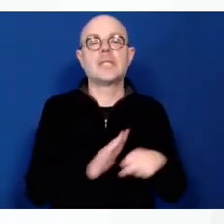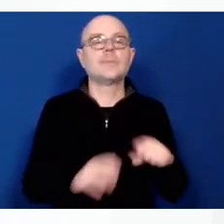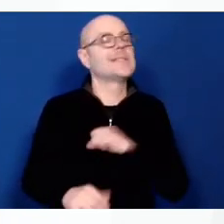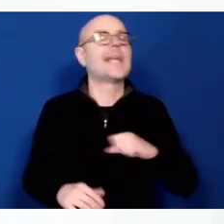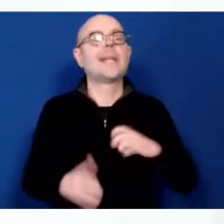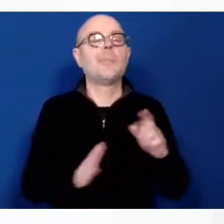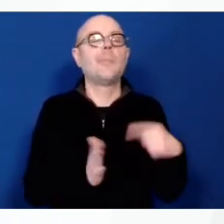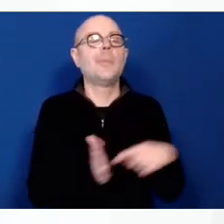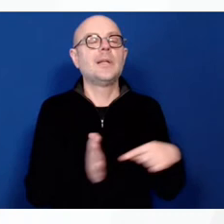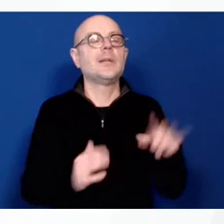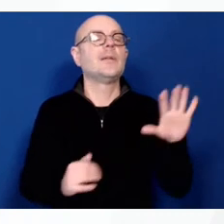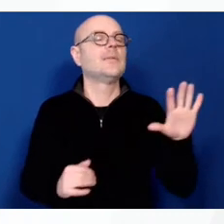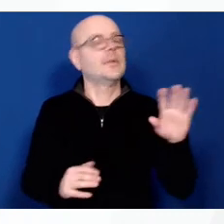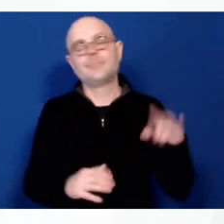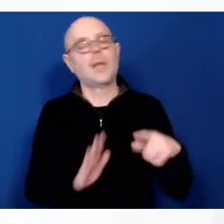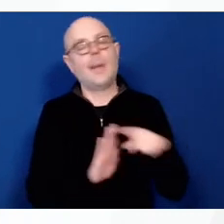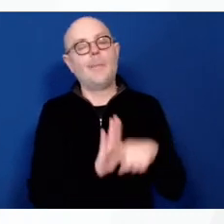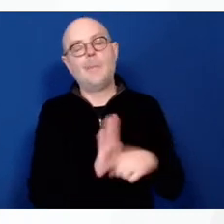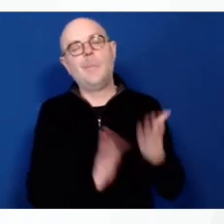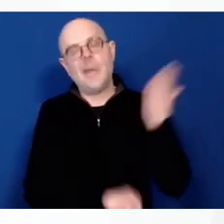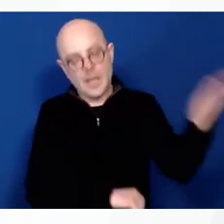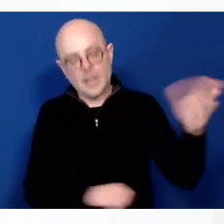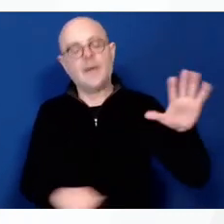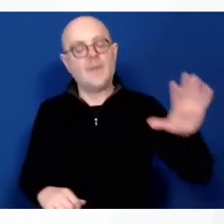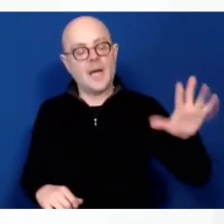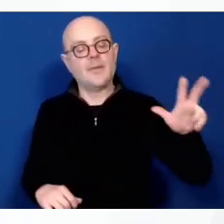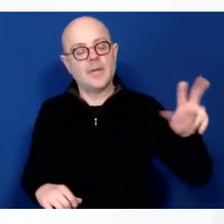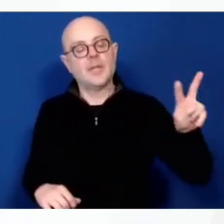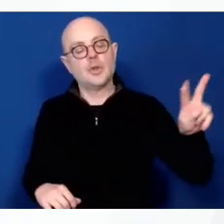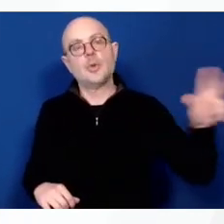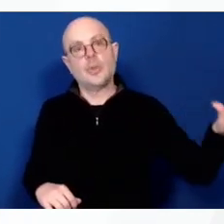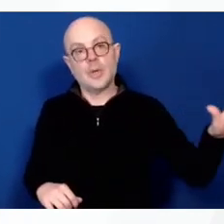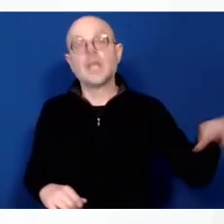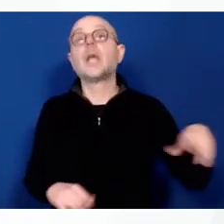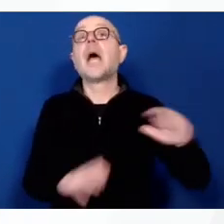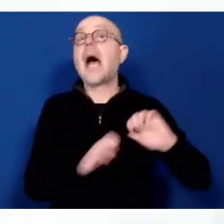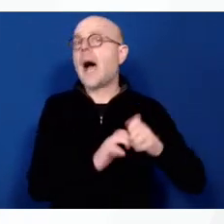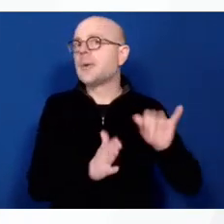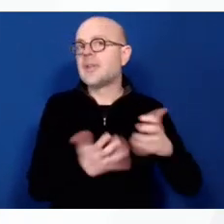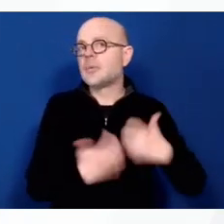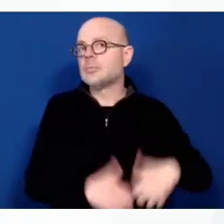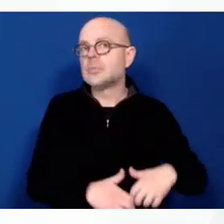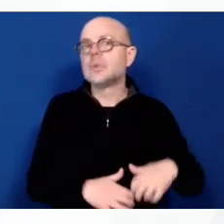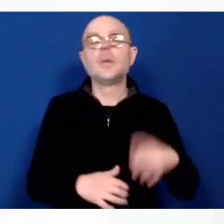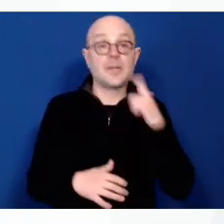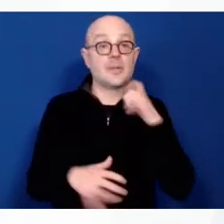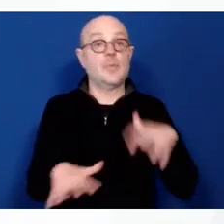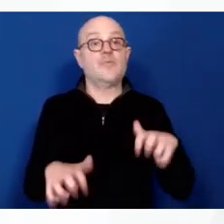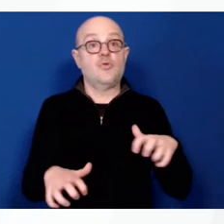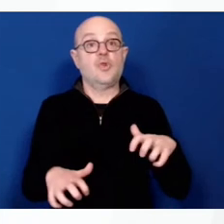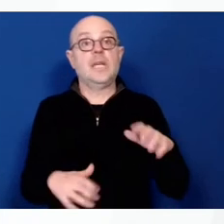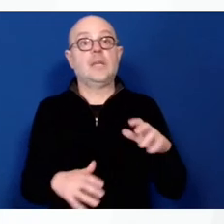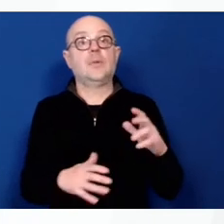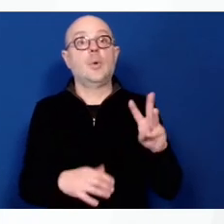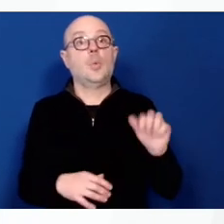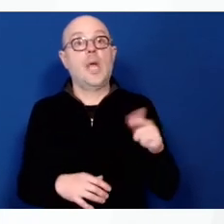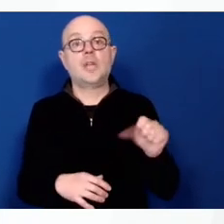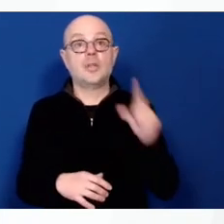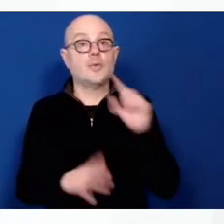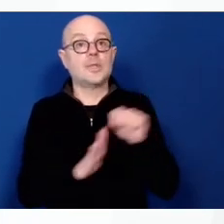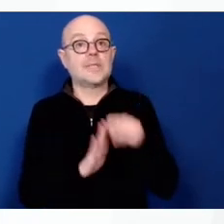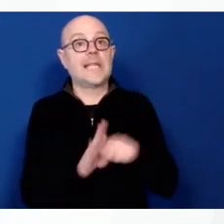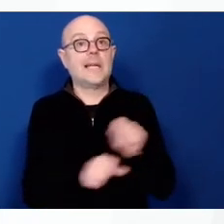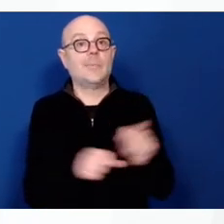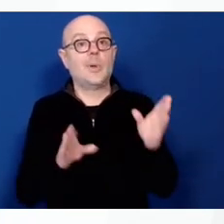are, how would the UW work with Senate Bill 5323 that would freeze the wages and salaries for state employees and